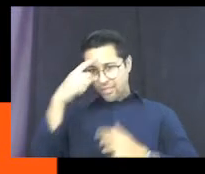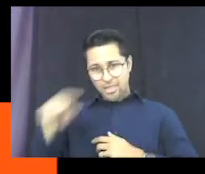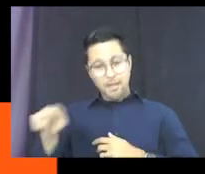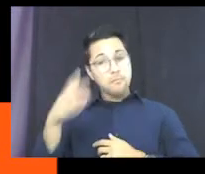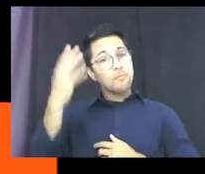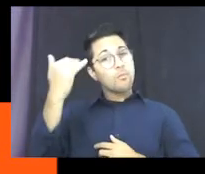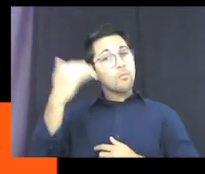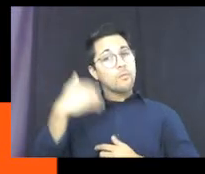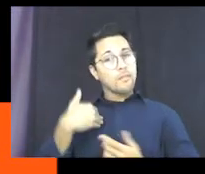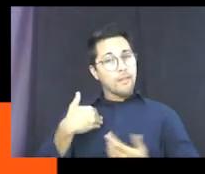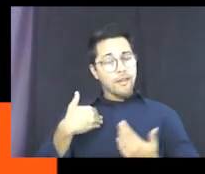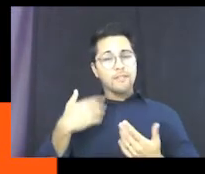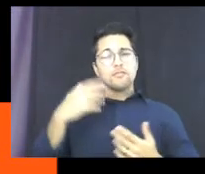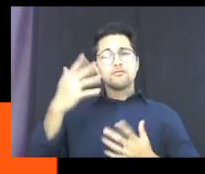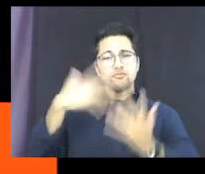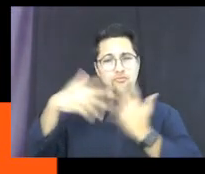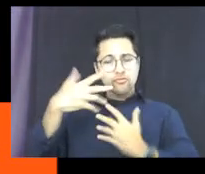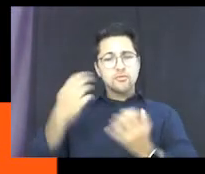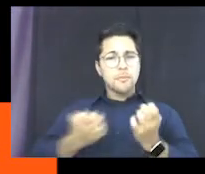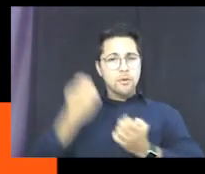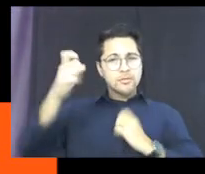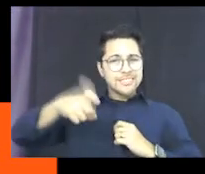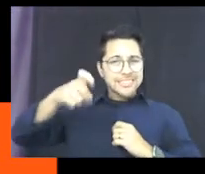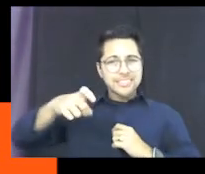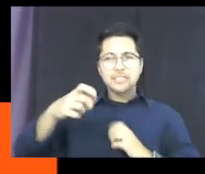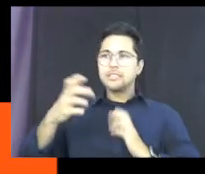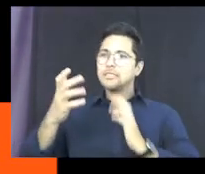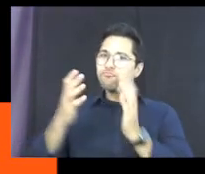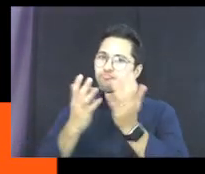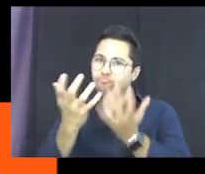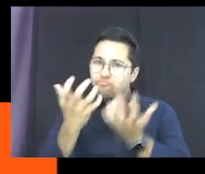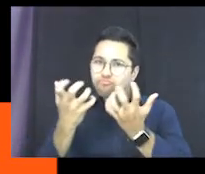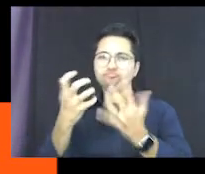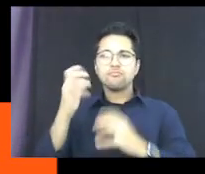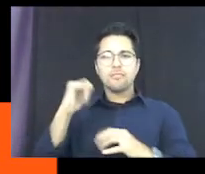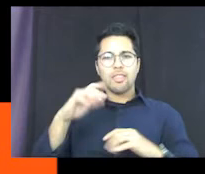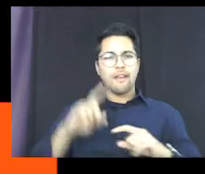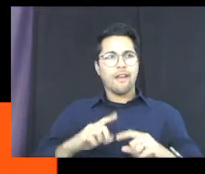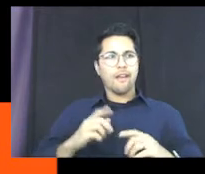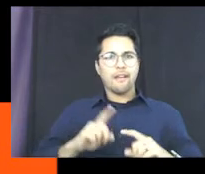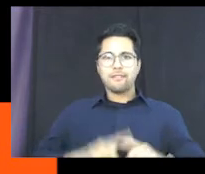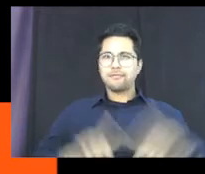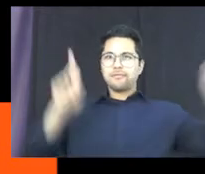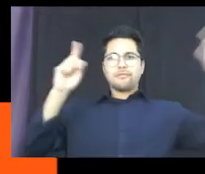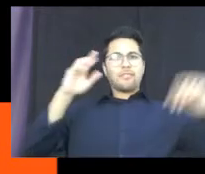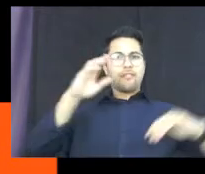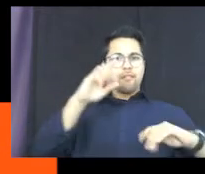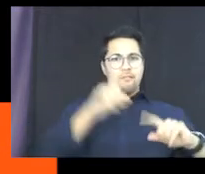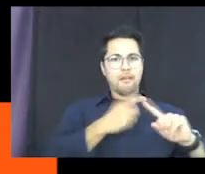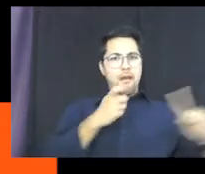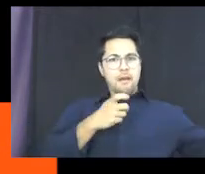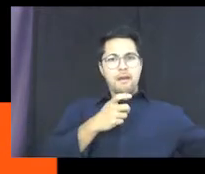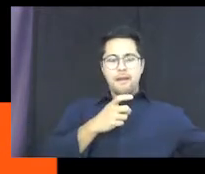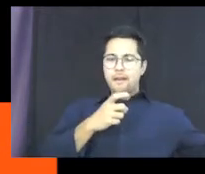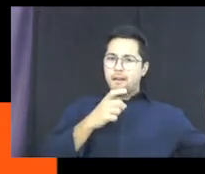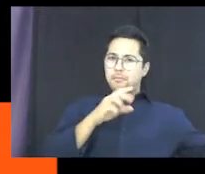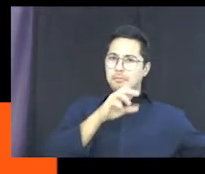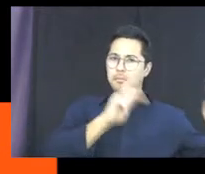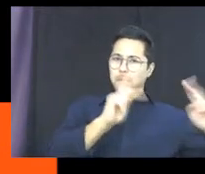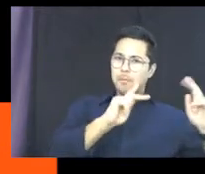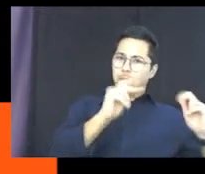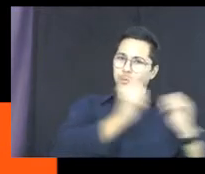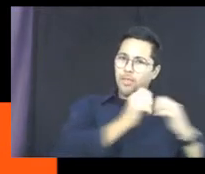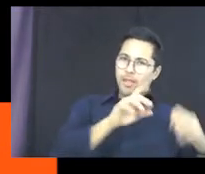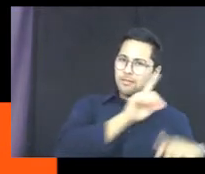having social emotional needs and desires that differ from neurotypical people and even other